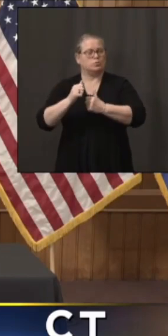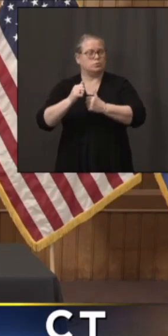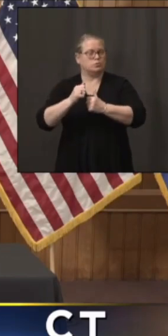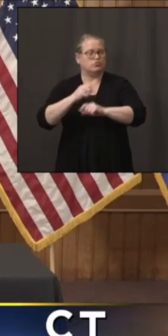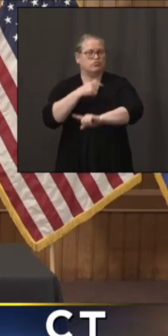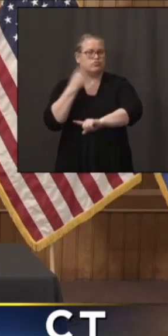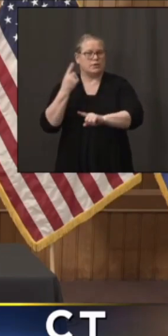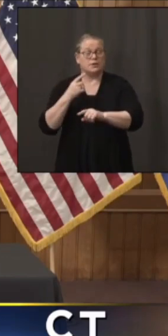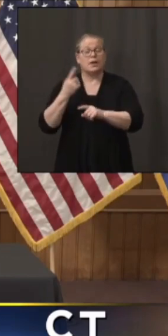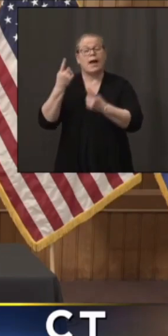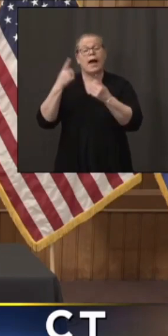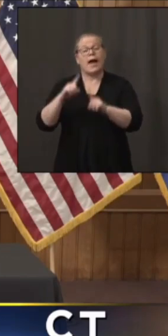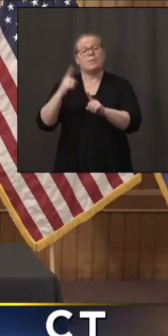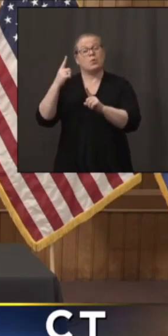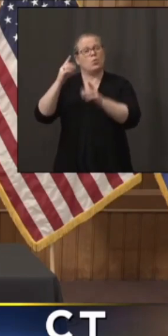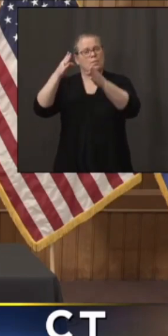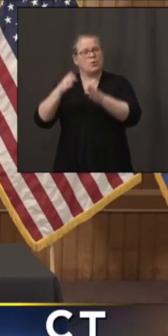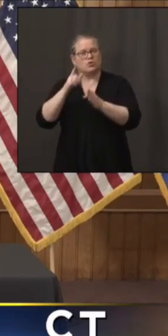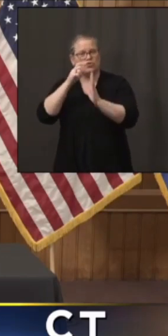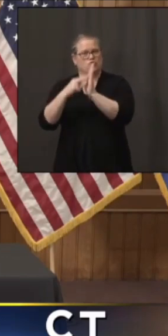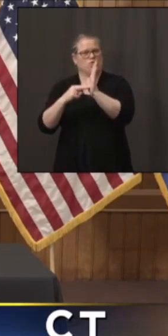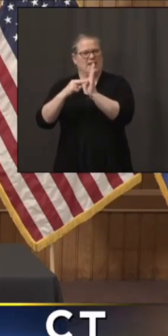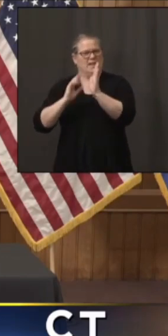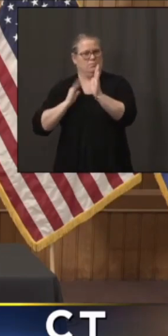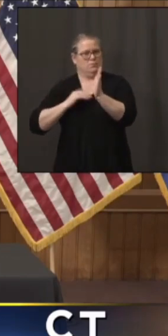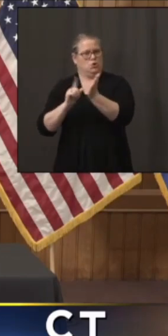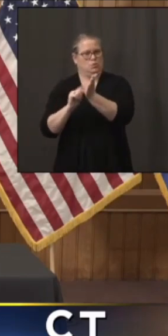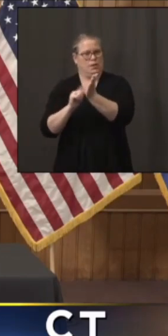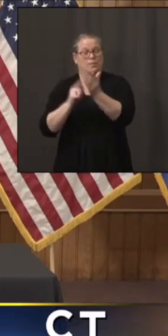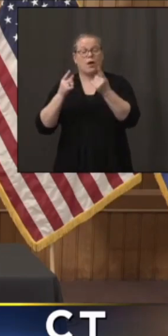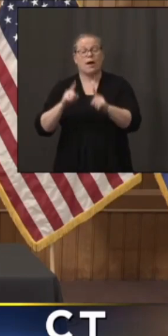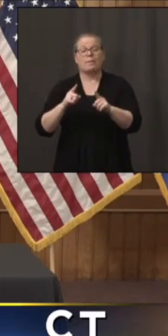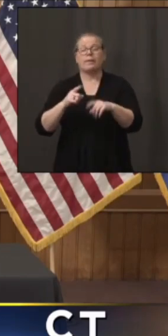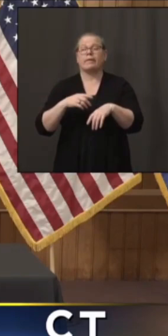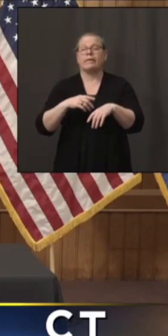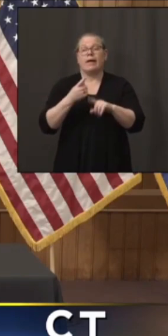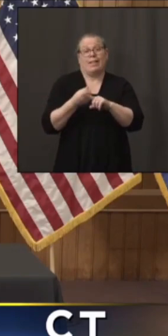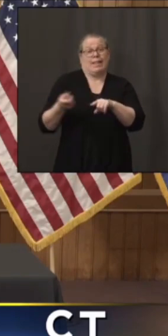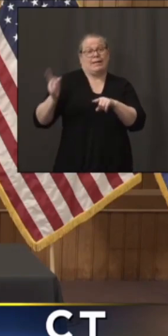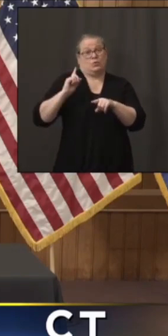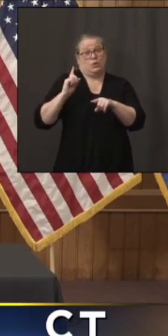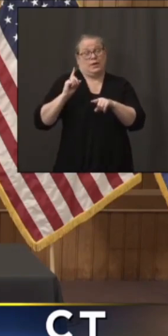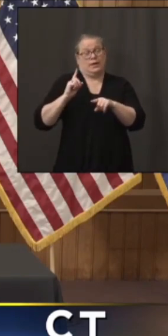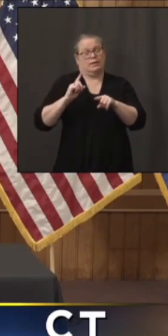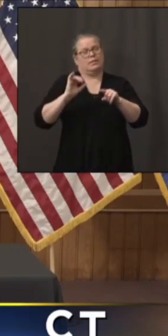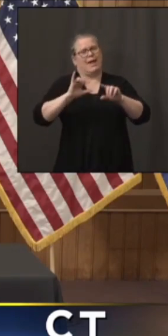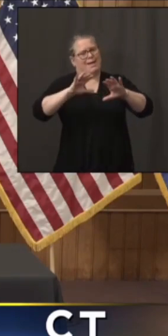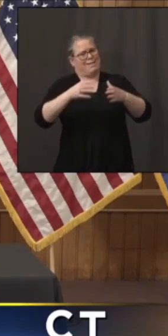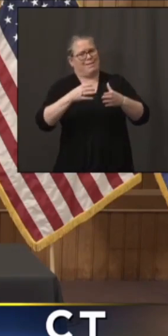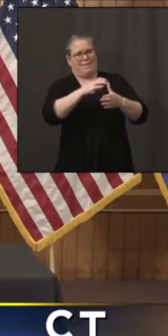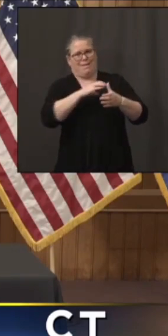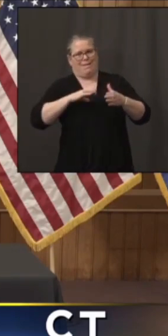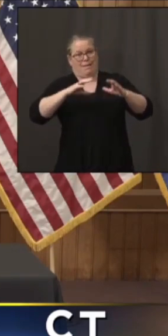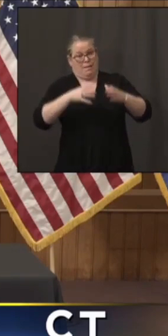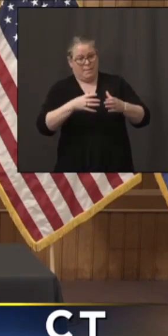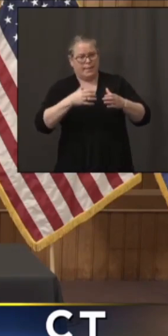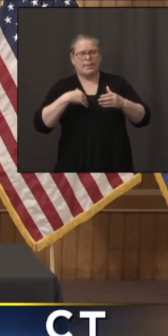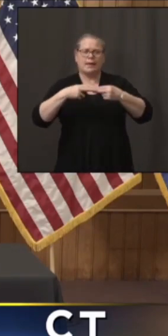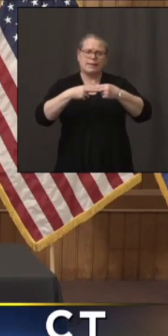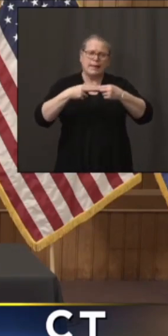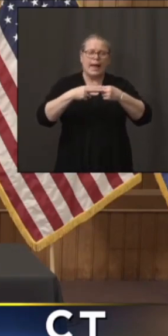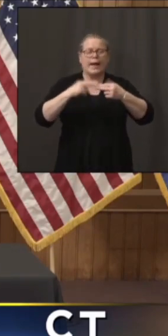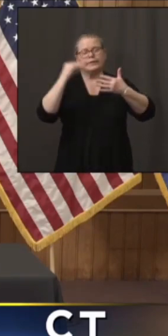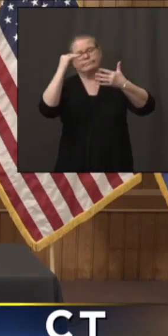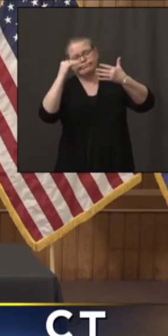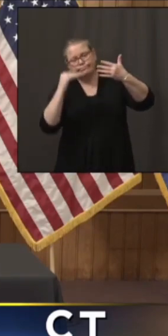a reader who had noticed that during the allocation subcommittee meeting last week, they had a slide with those conditions